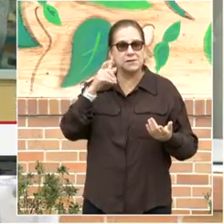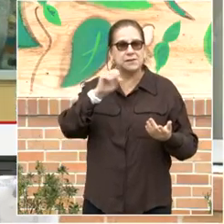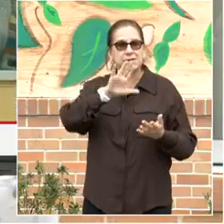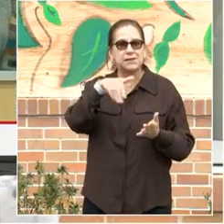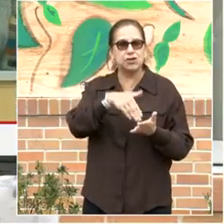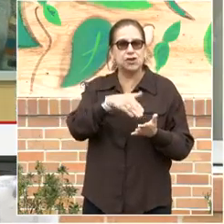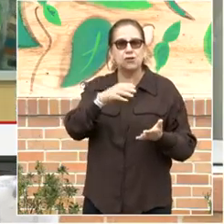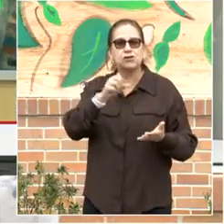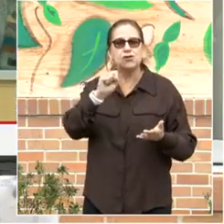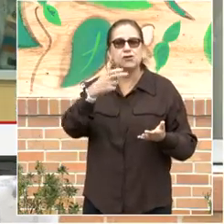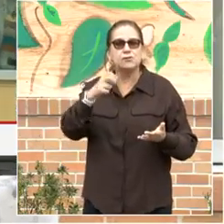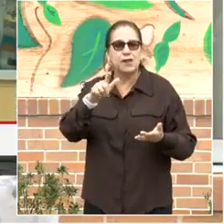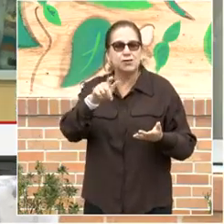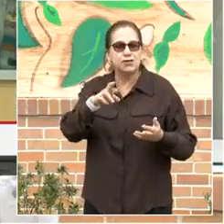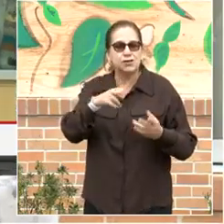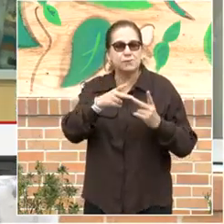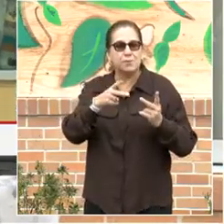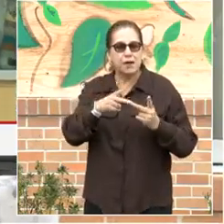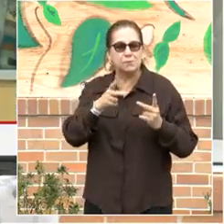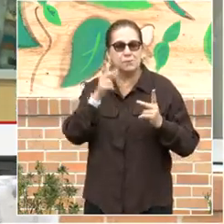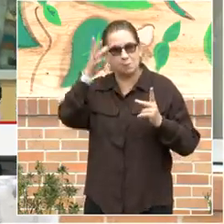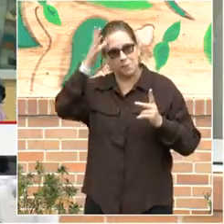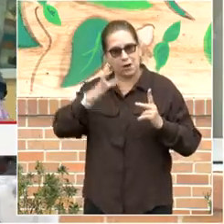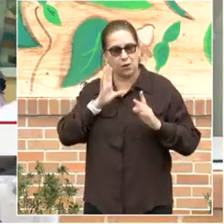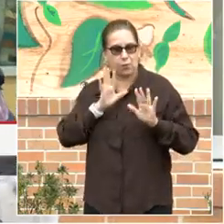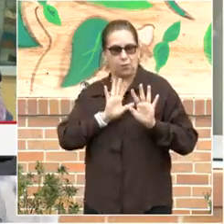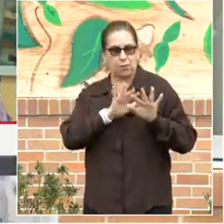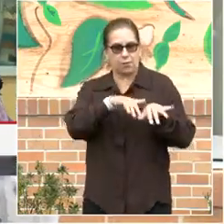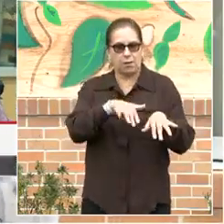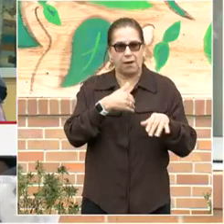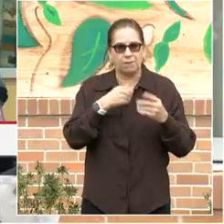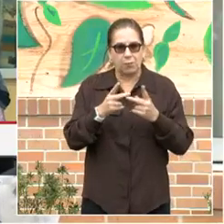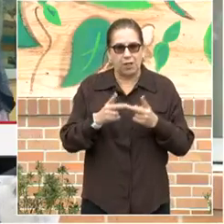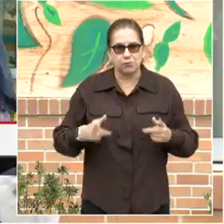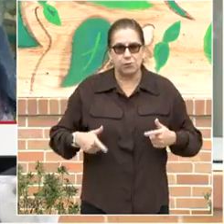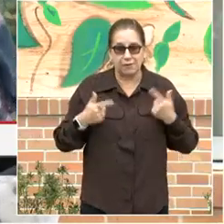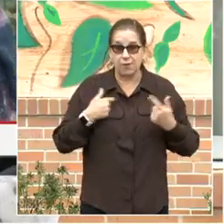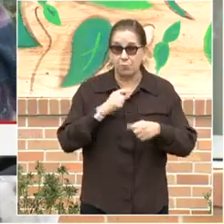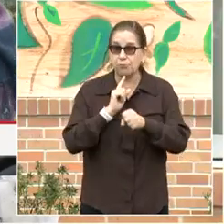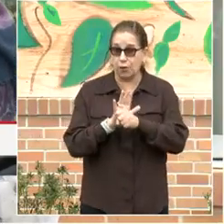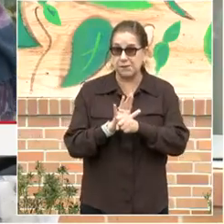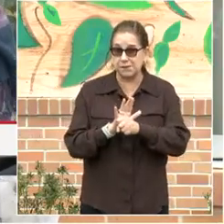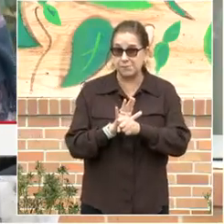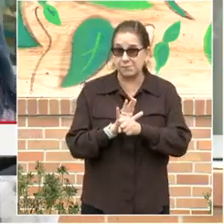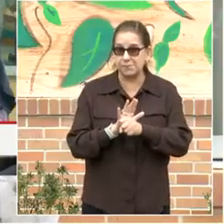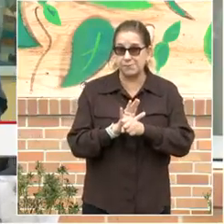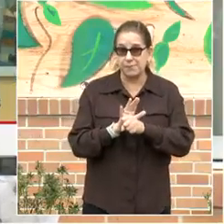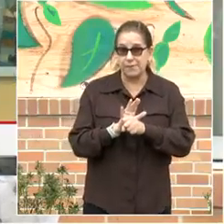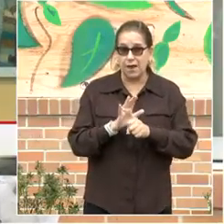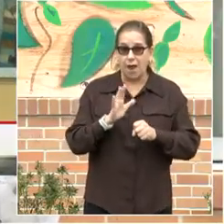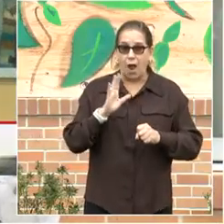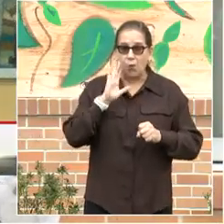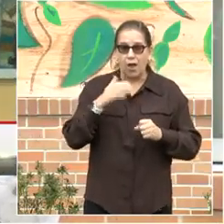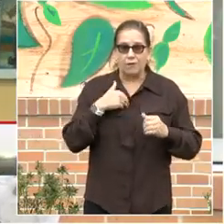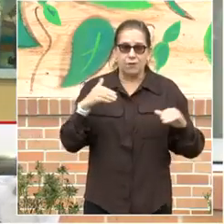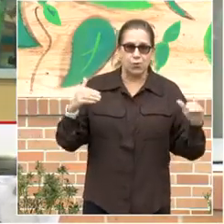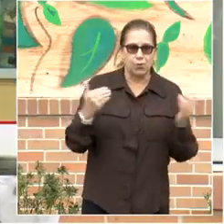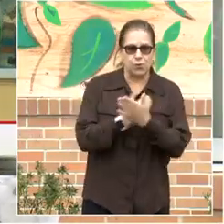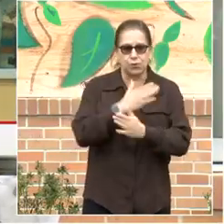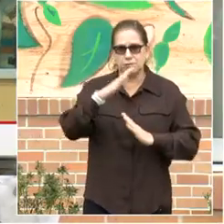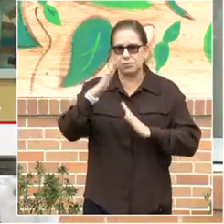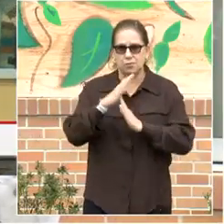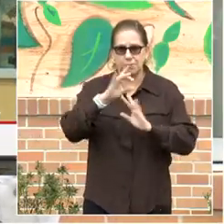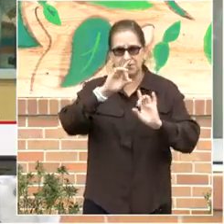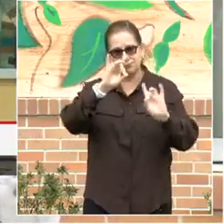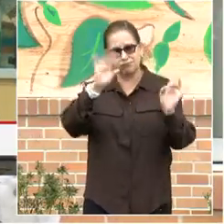in a couple of short years, we're going to have, just like we promised, a brand new state-of-the-art hospital right